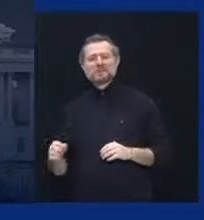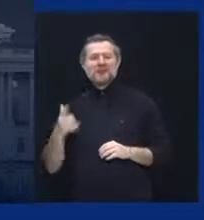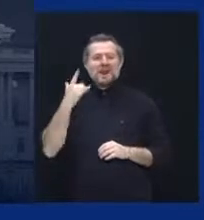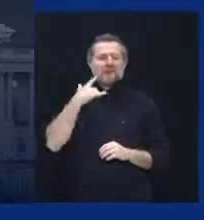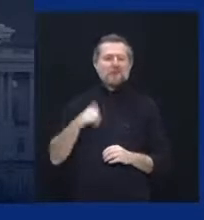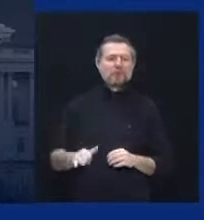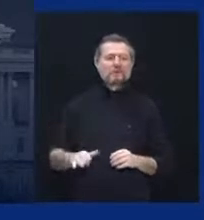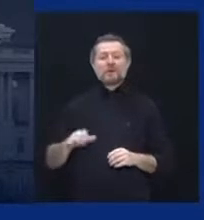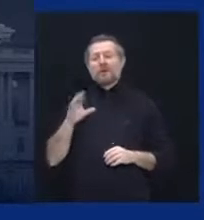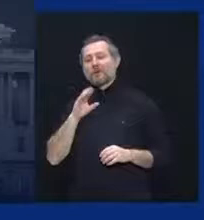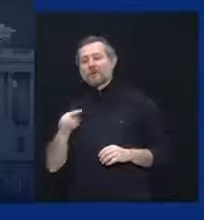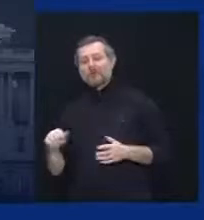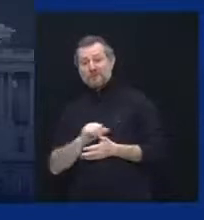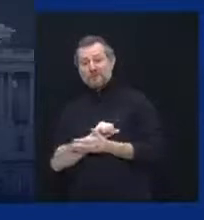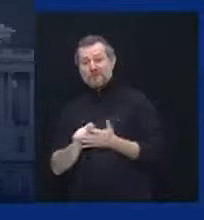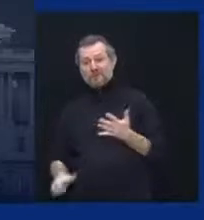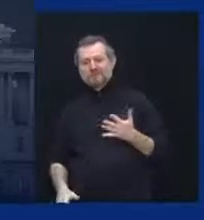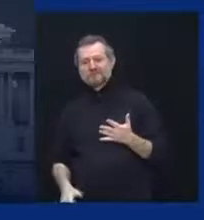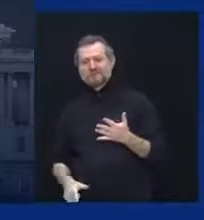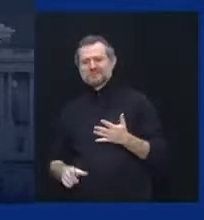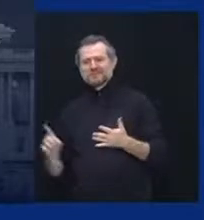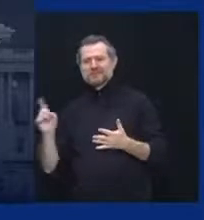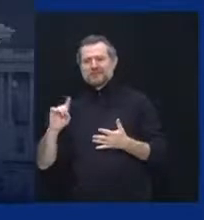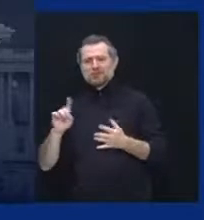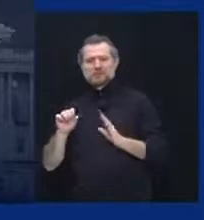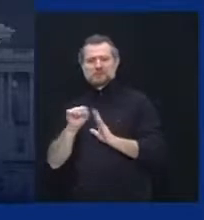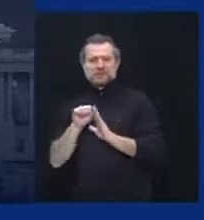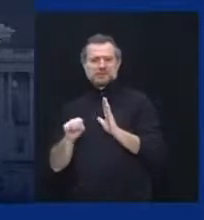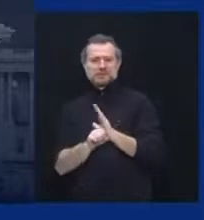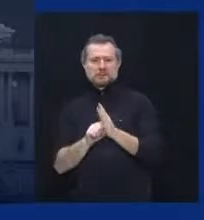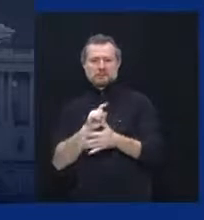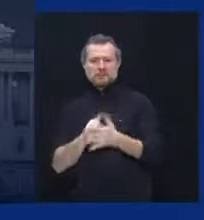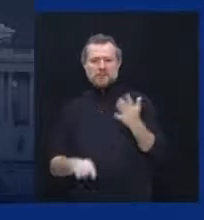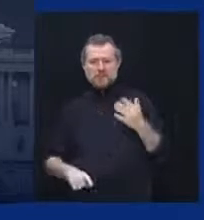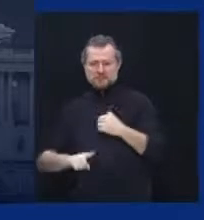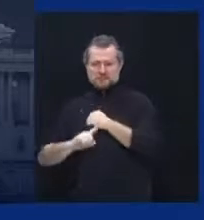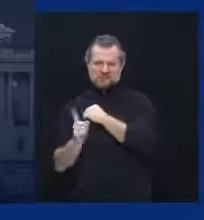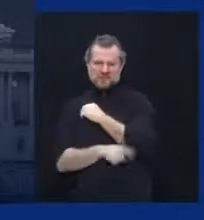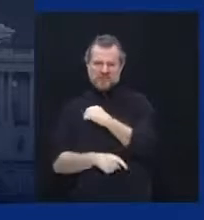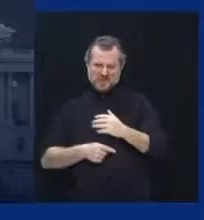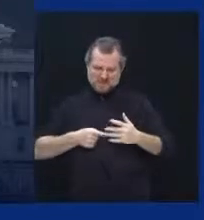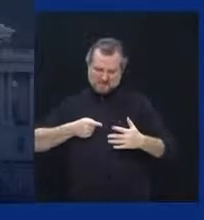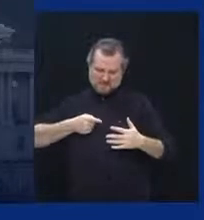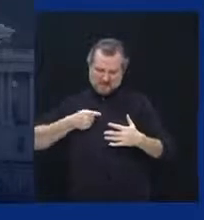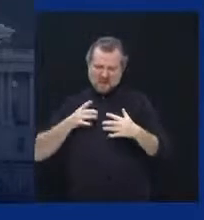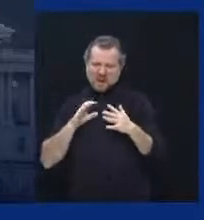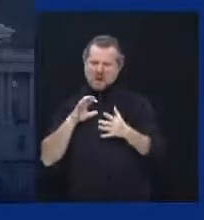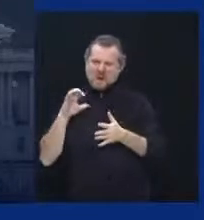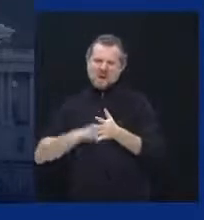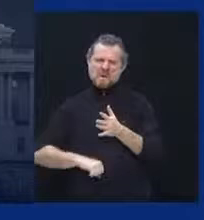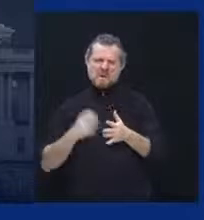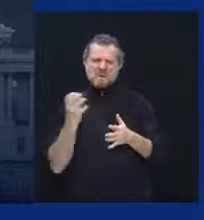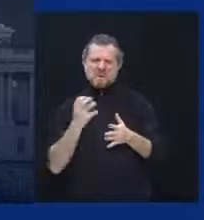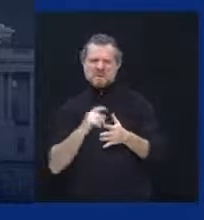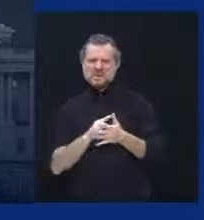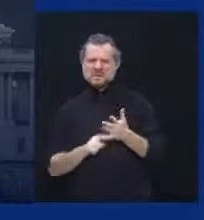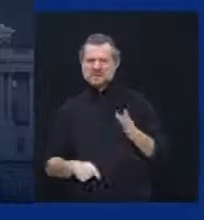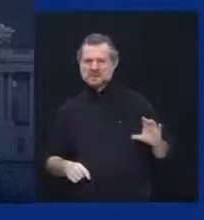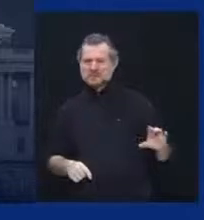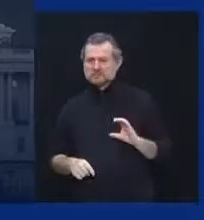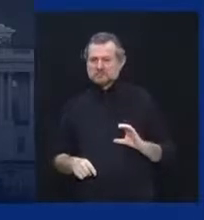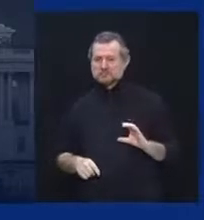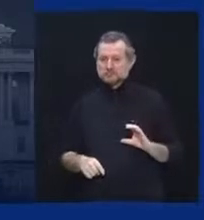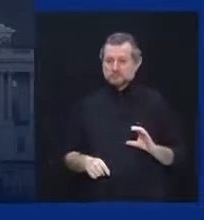and Connecticut. They took the most from those states. And those are all northeastern states. And it hurt the